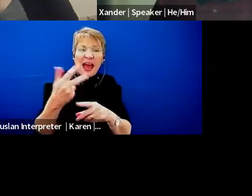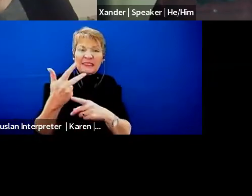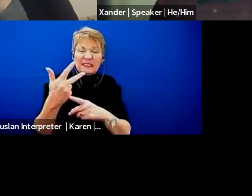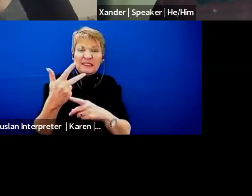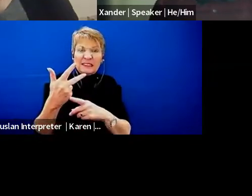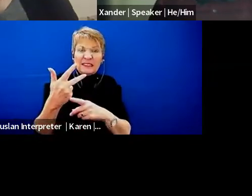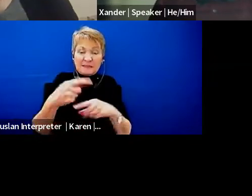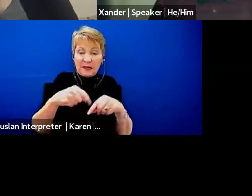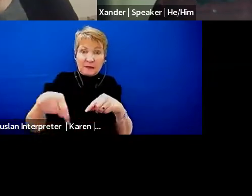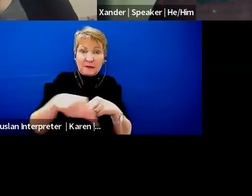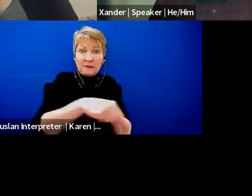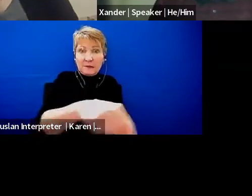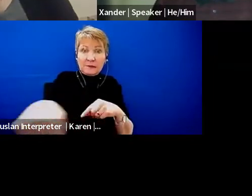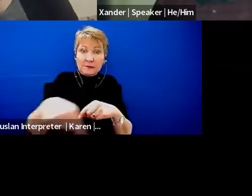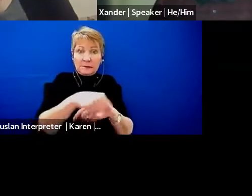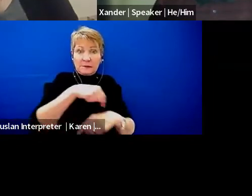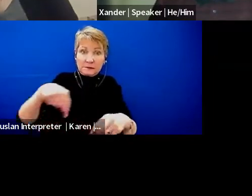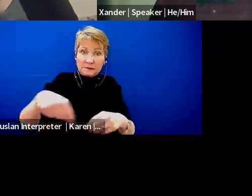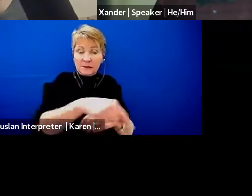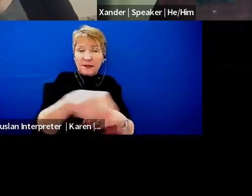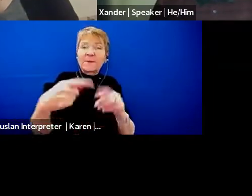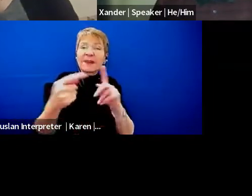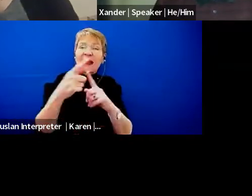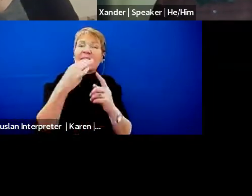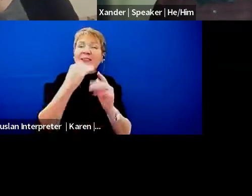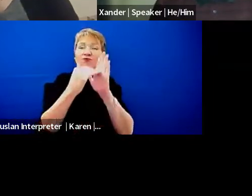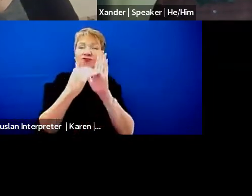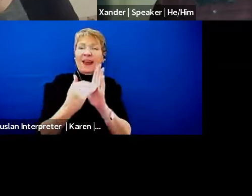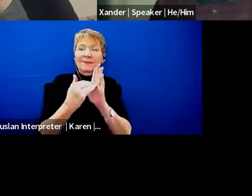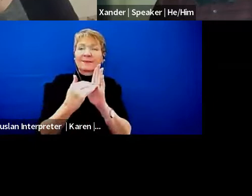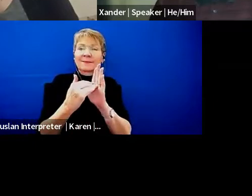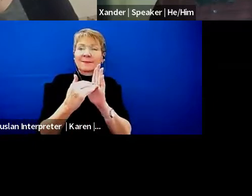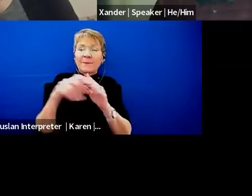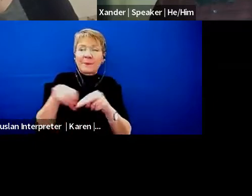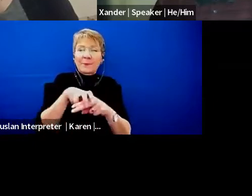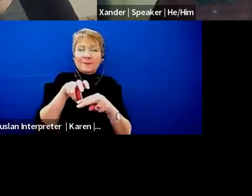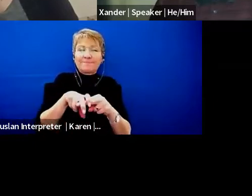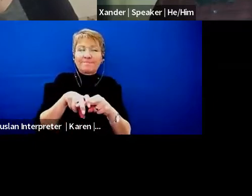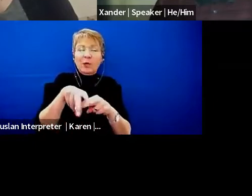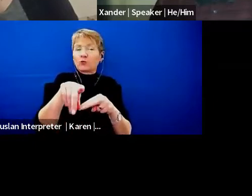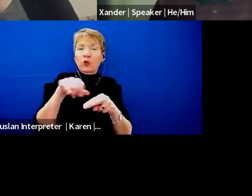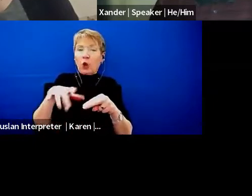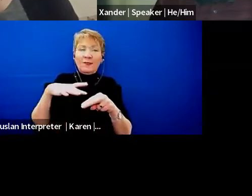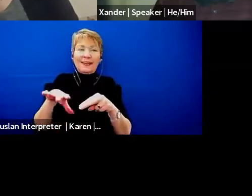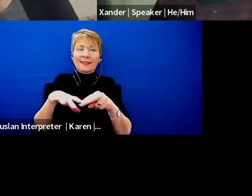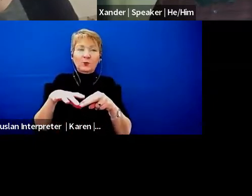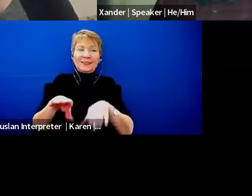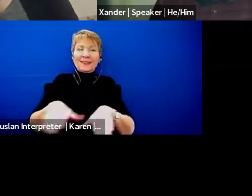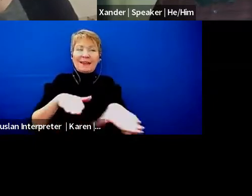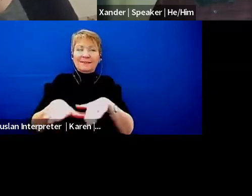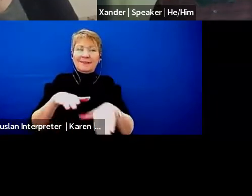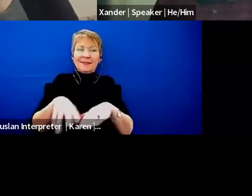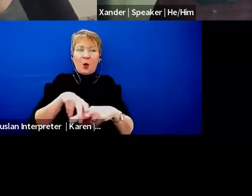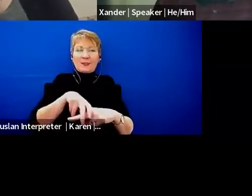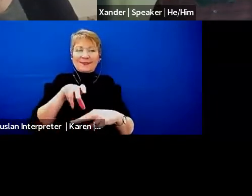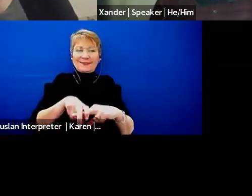circles and things. They had these little chairs that people could sit in. So instead of skating around, I would sit in a chair, and my brother or